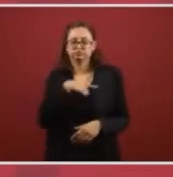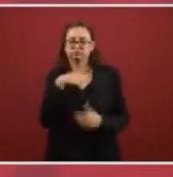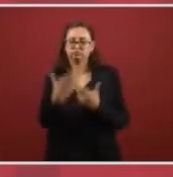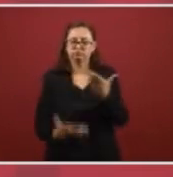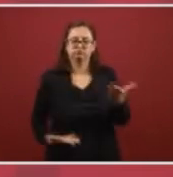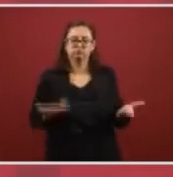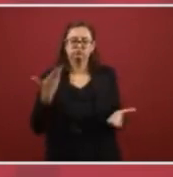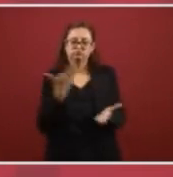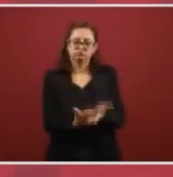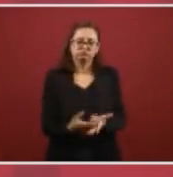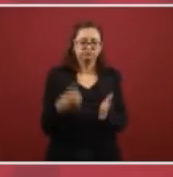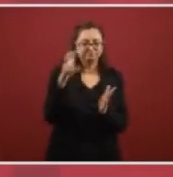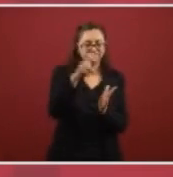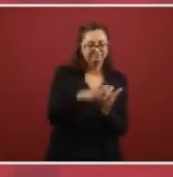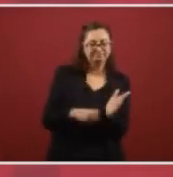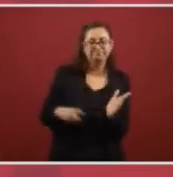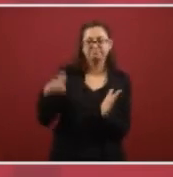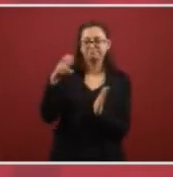that we've considered.